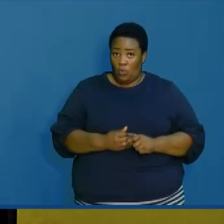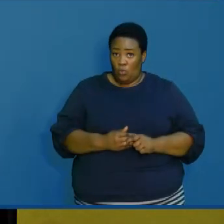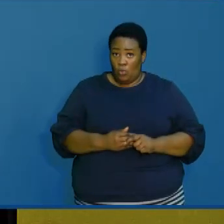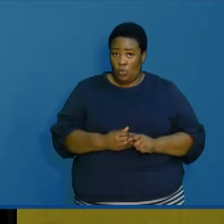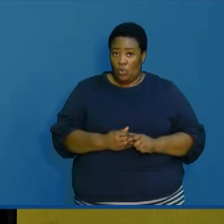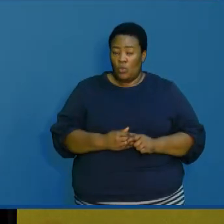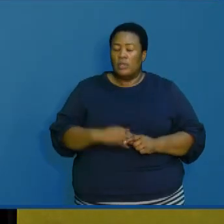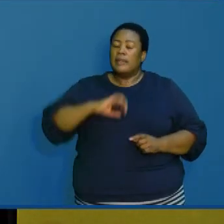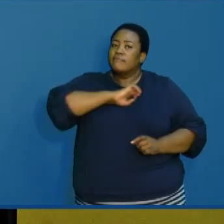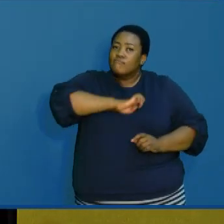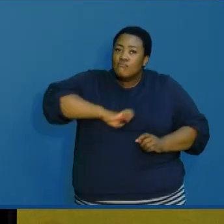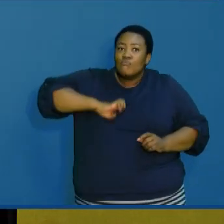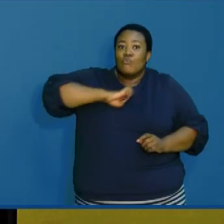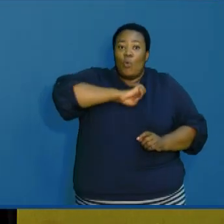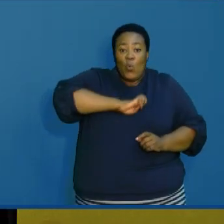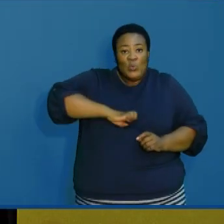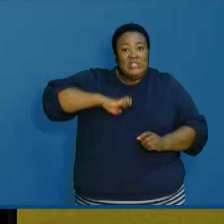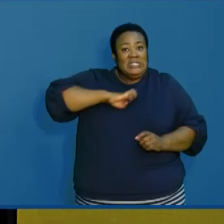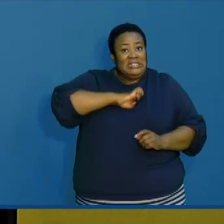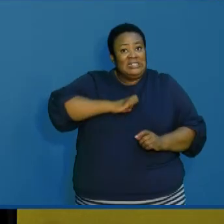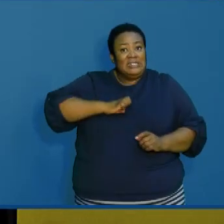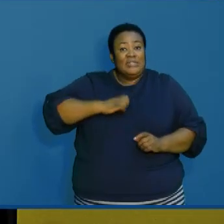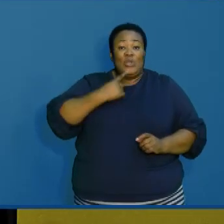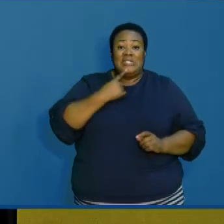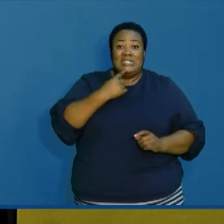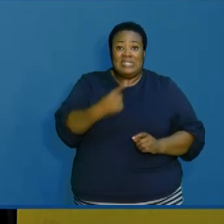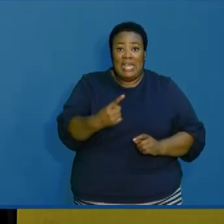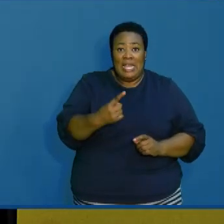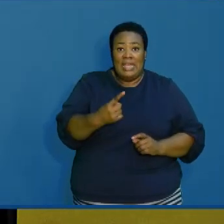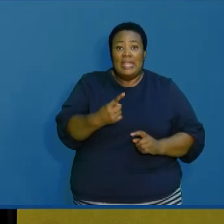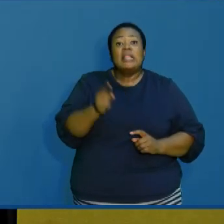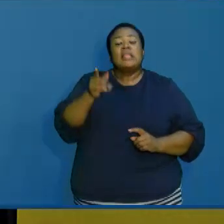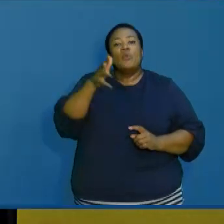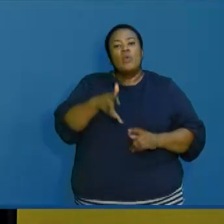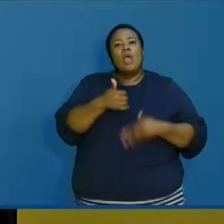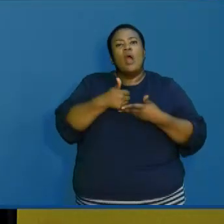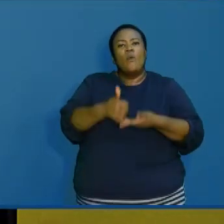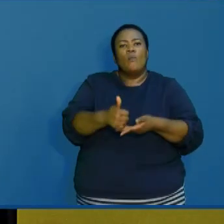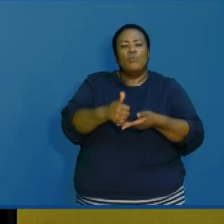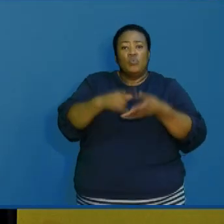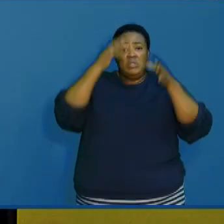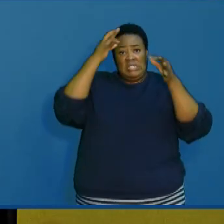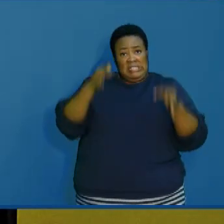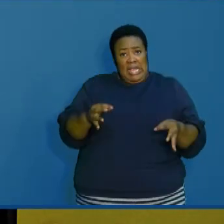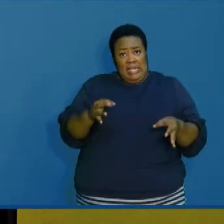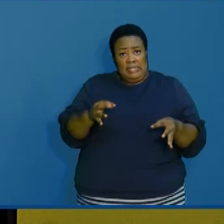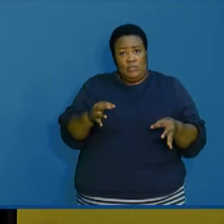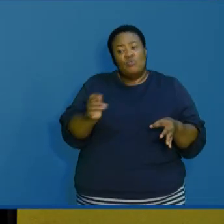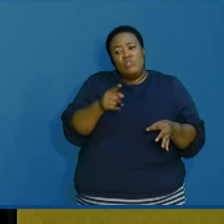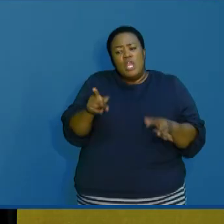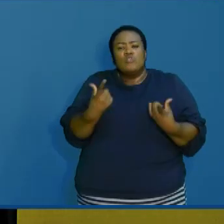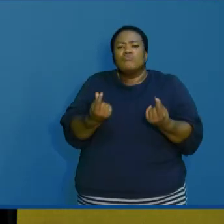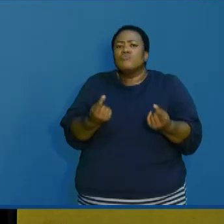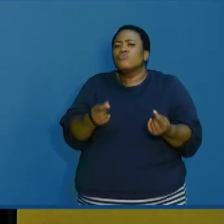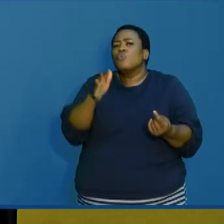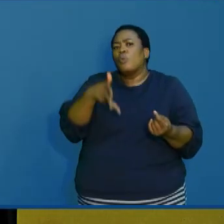The emotion that they will be saying them will direct you in deciding what they would do. This